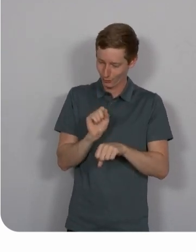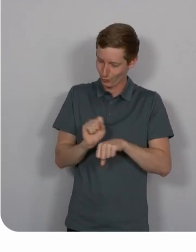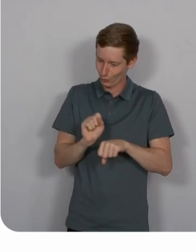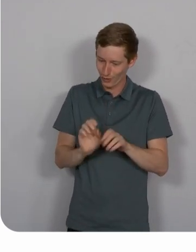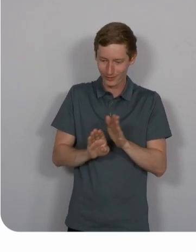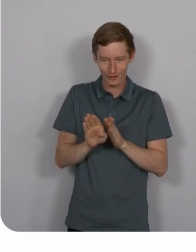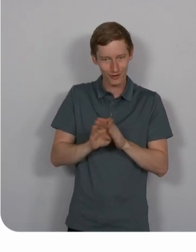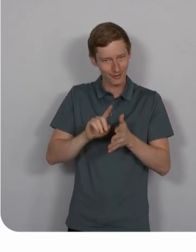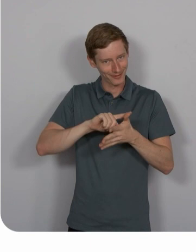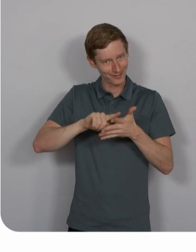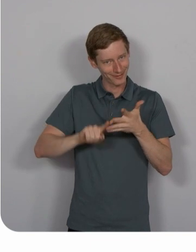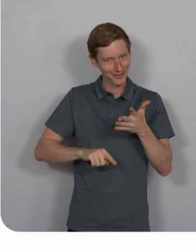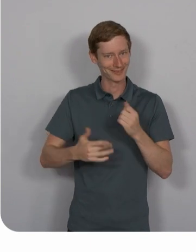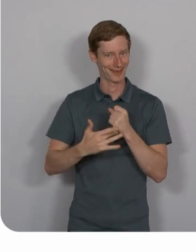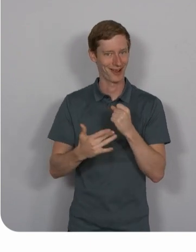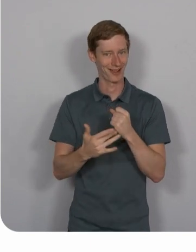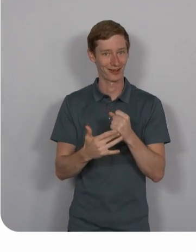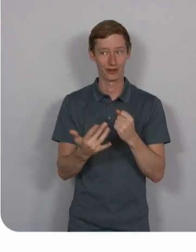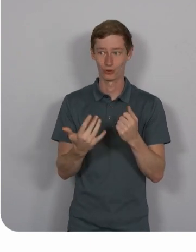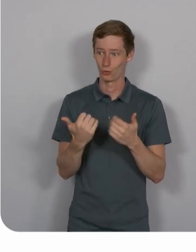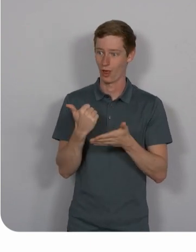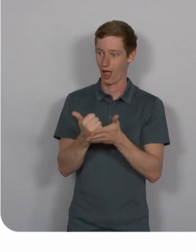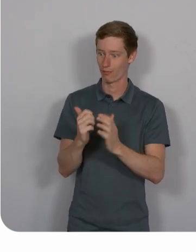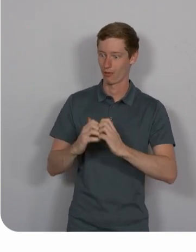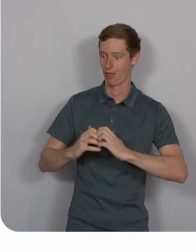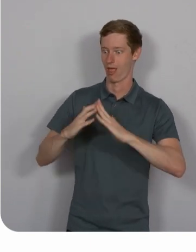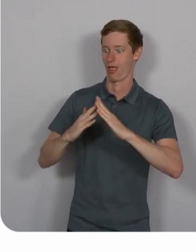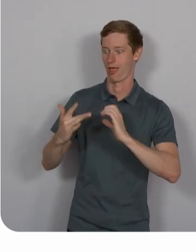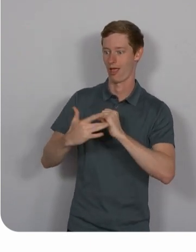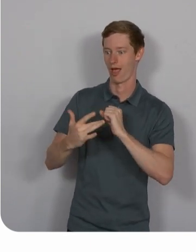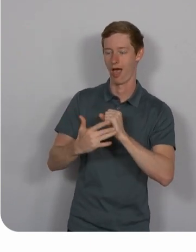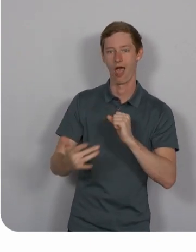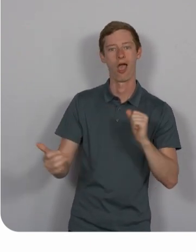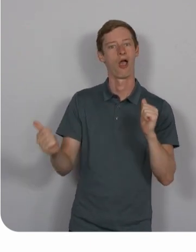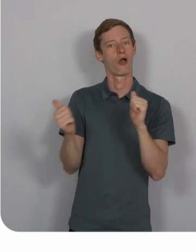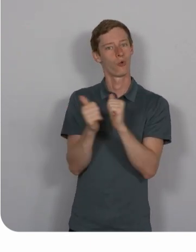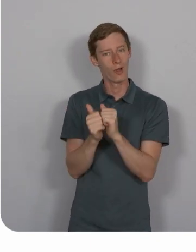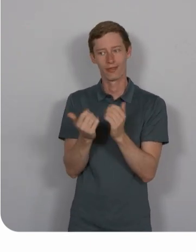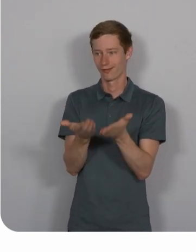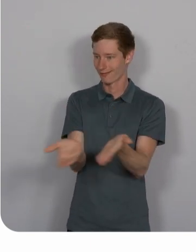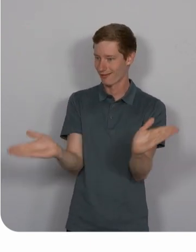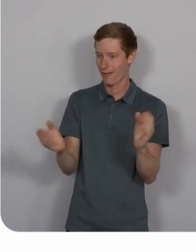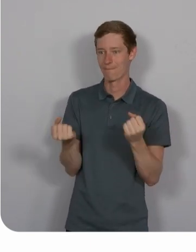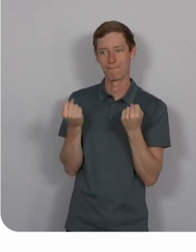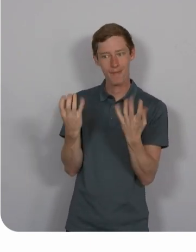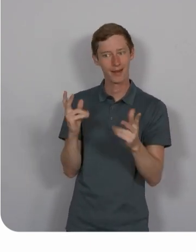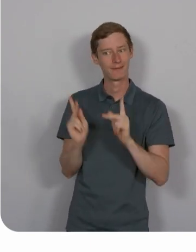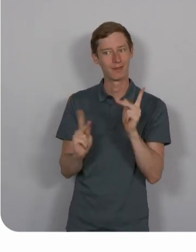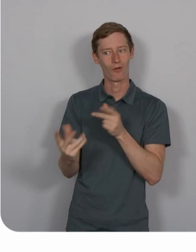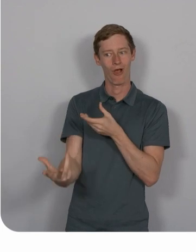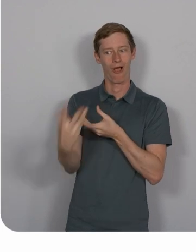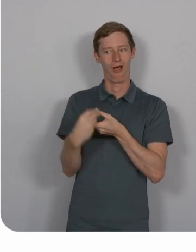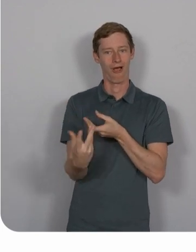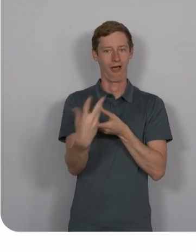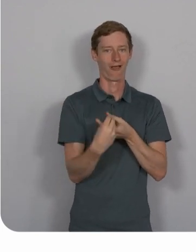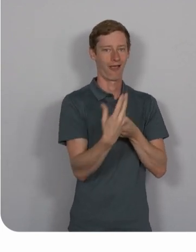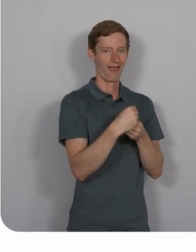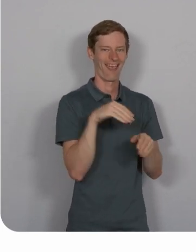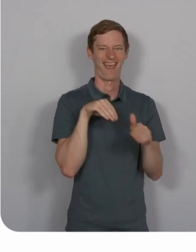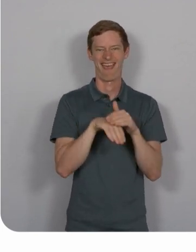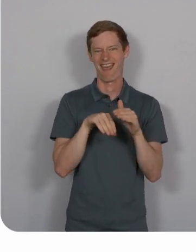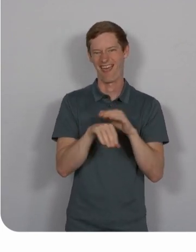technologies, not just to bring them into existence, but to do so in a way that makes them as accessible as possible to as many people as